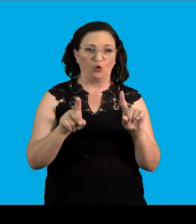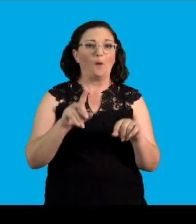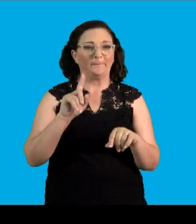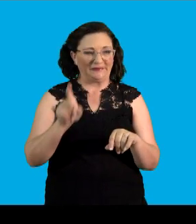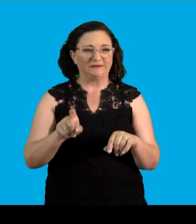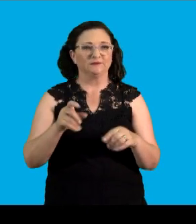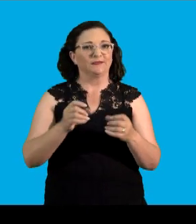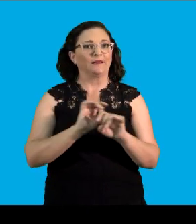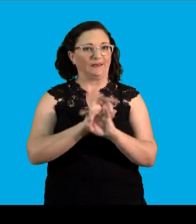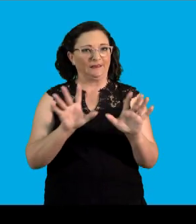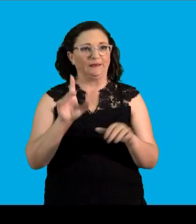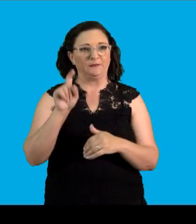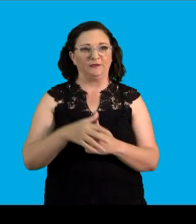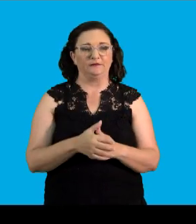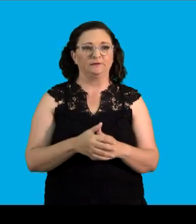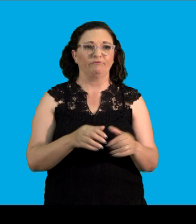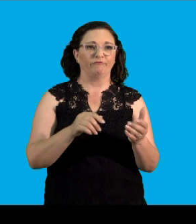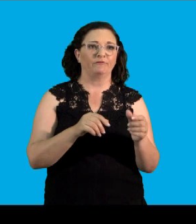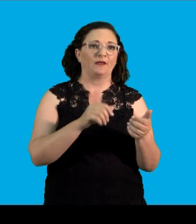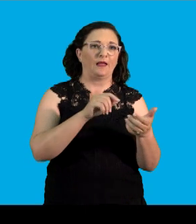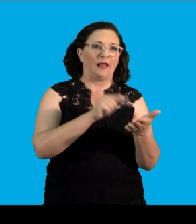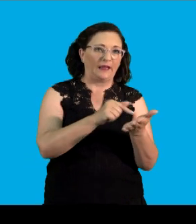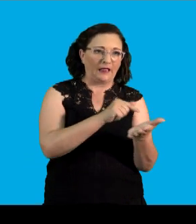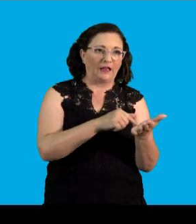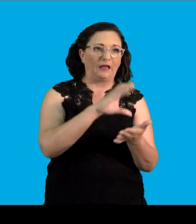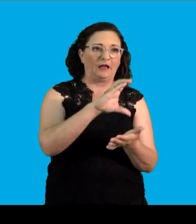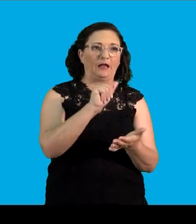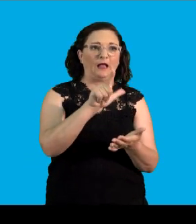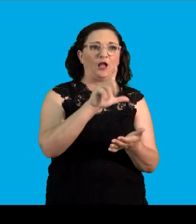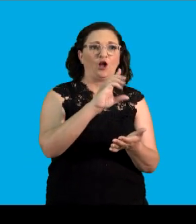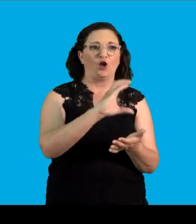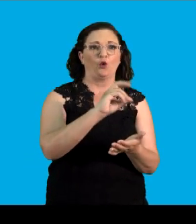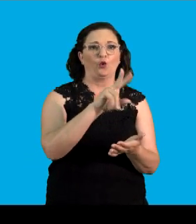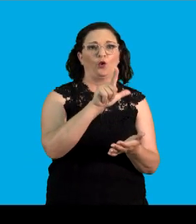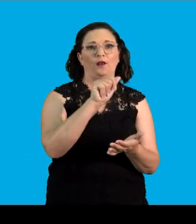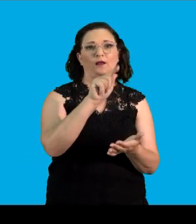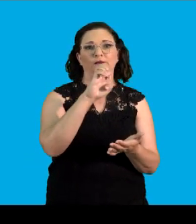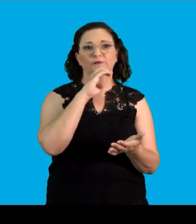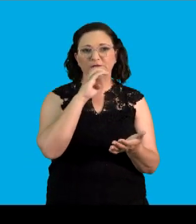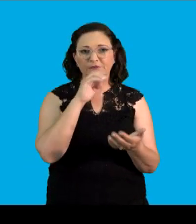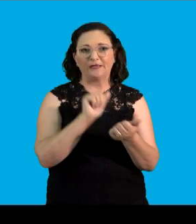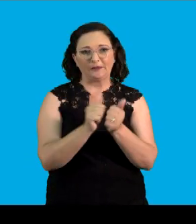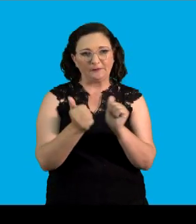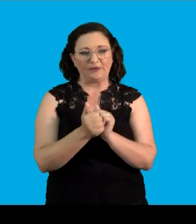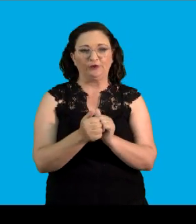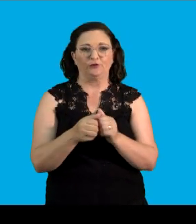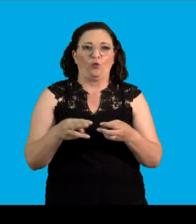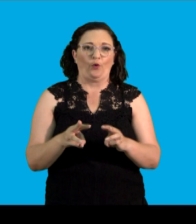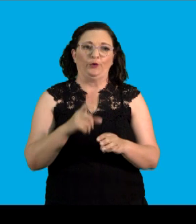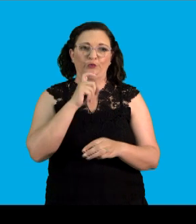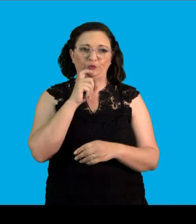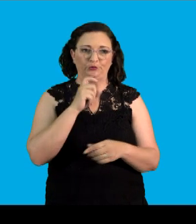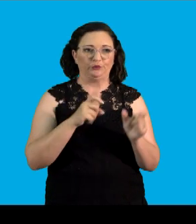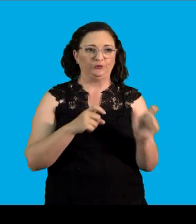clear. When they say calculate, you need to find an answer using a mathematical method. When they say elaborate,